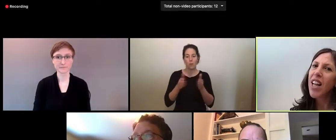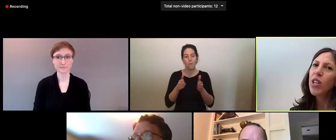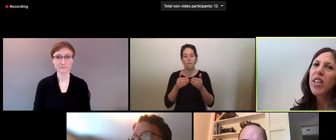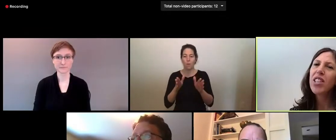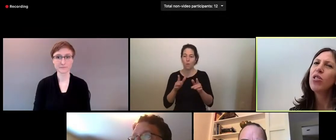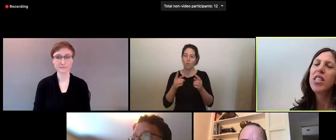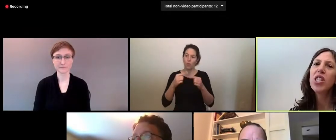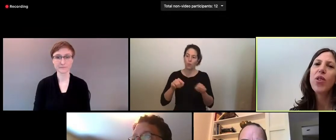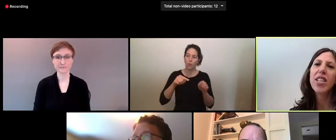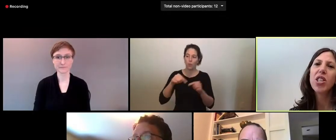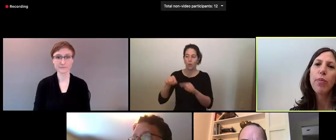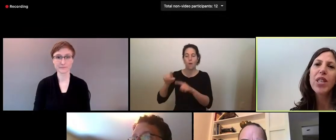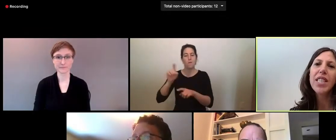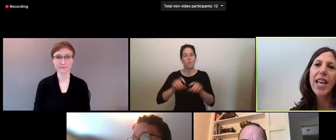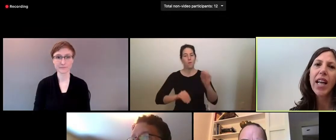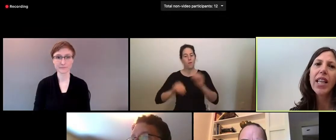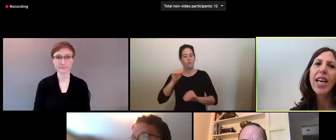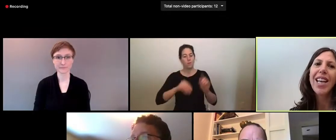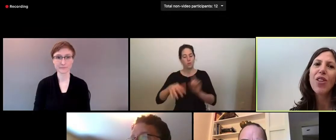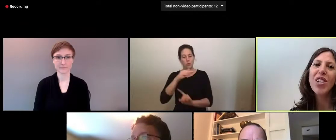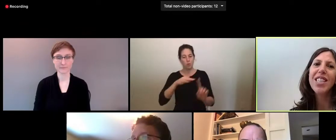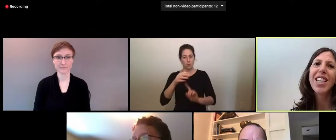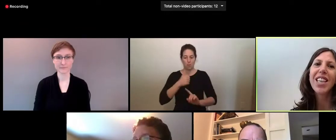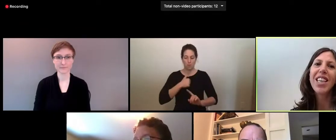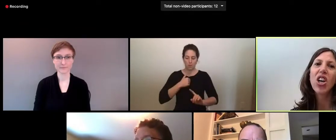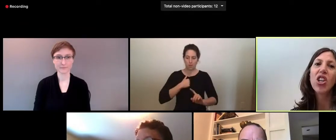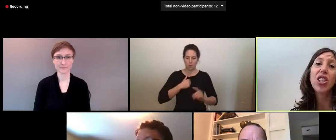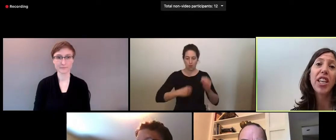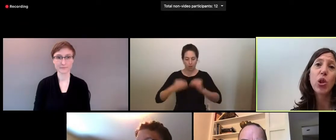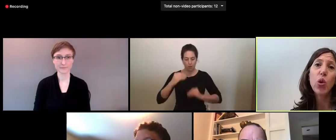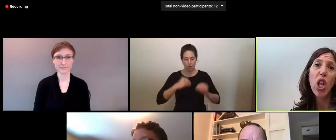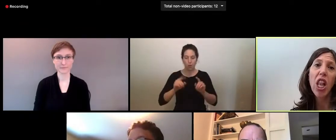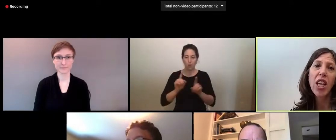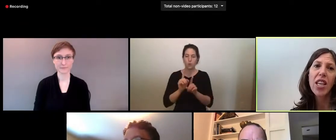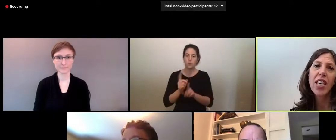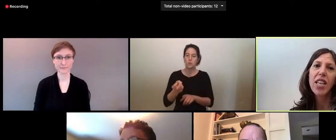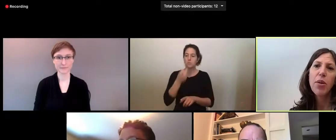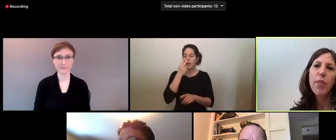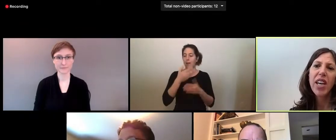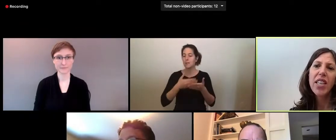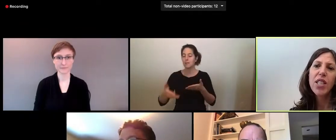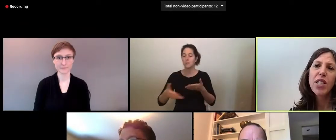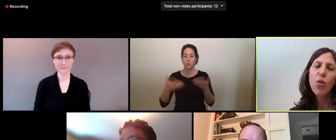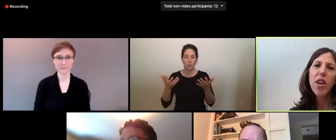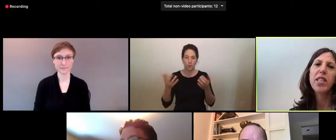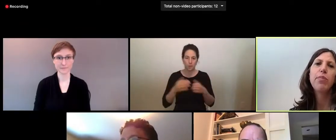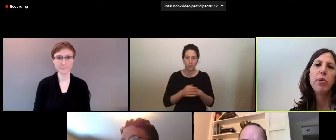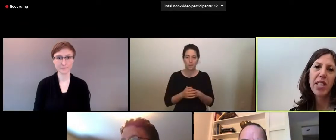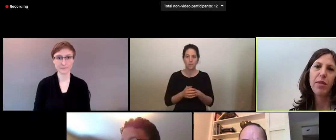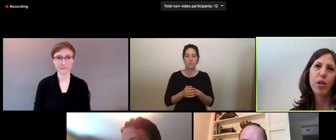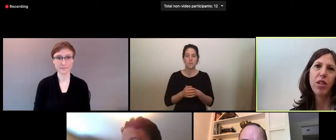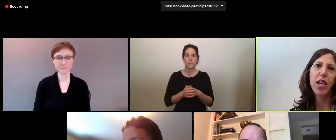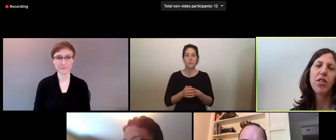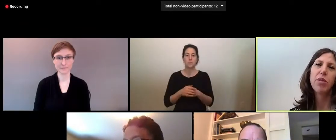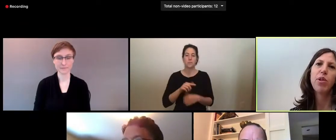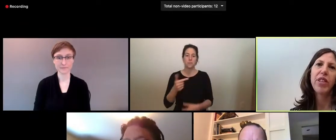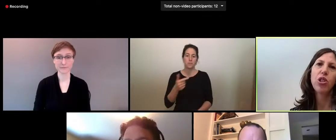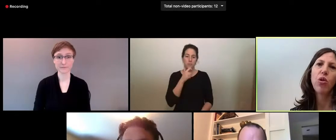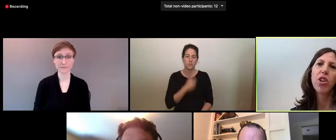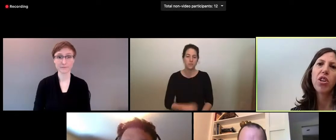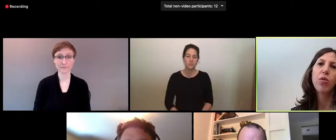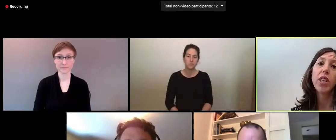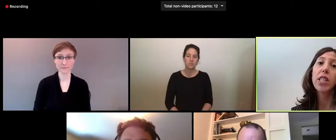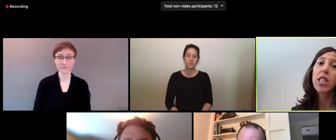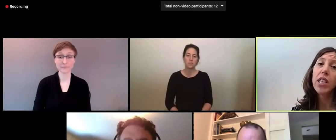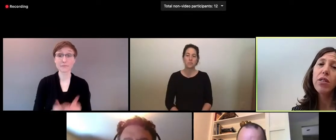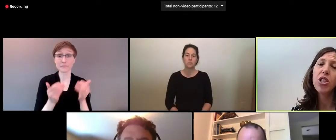devrions évaluer notre situation personnelle et les risques qui en découlent. Because what is permissible under the